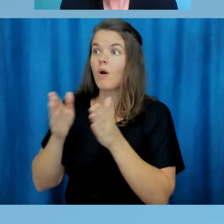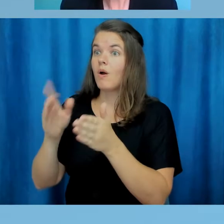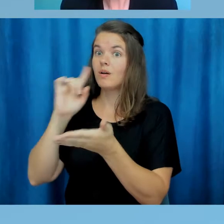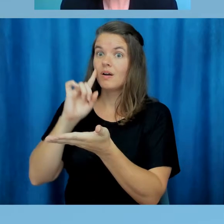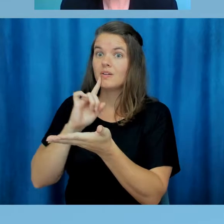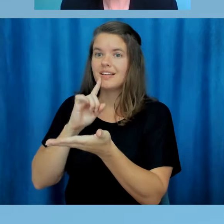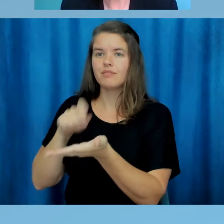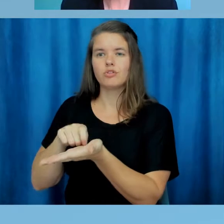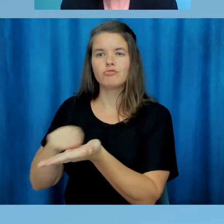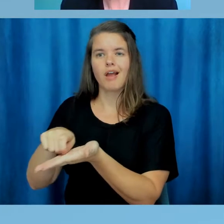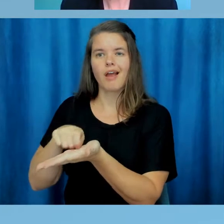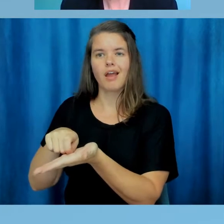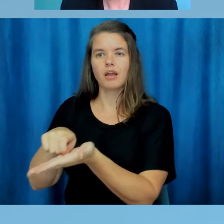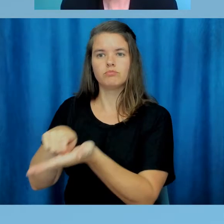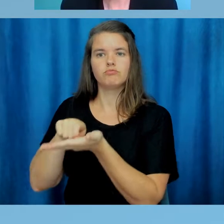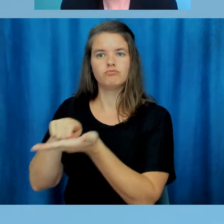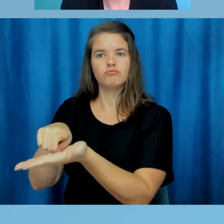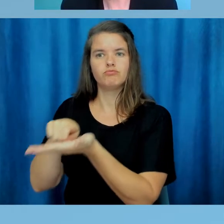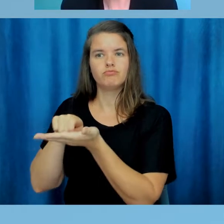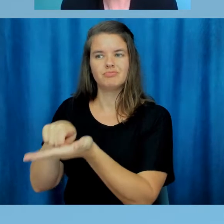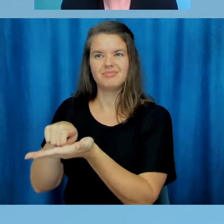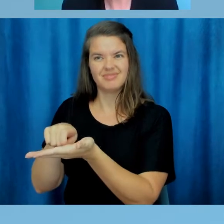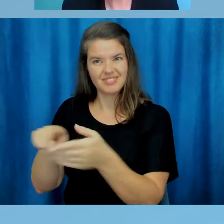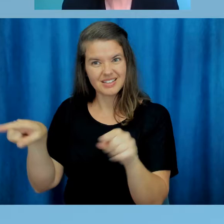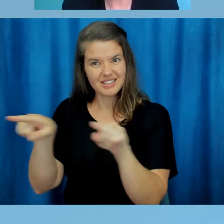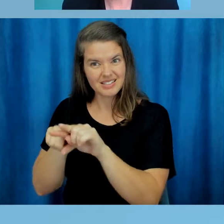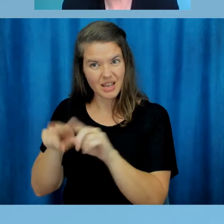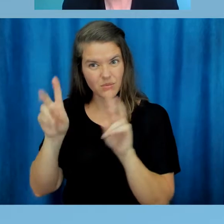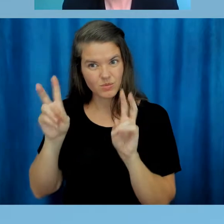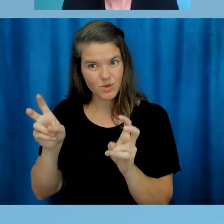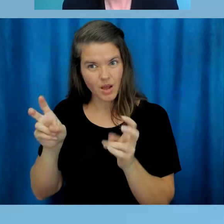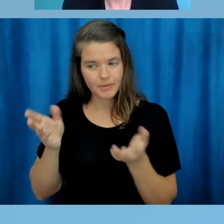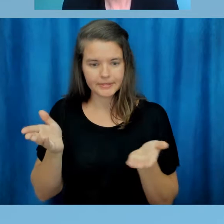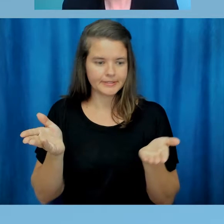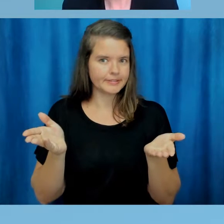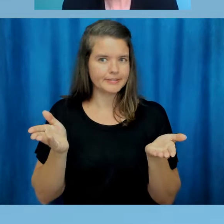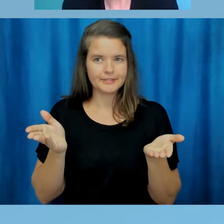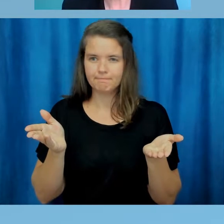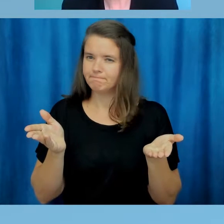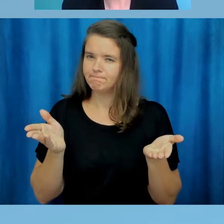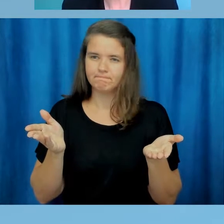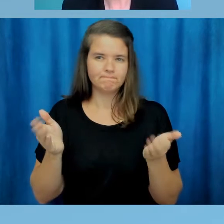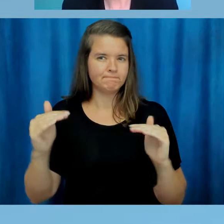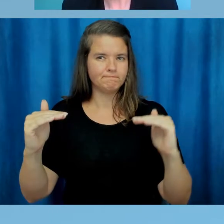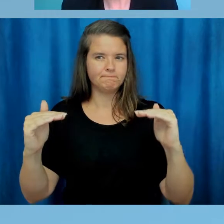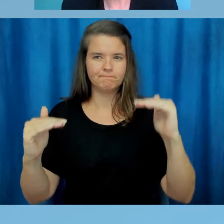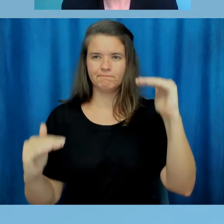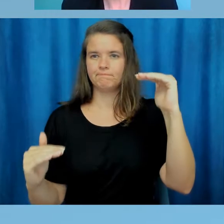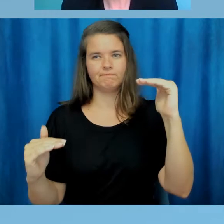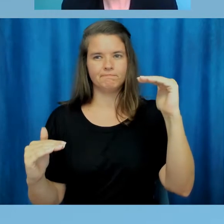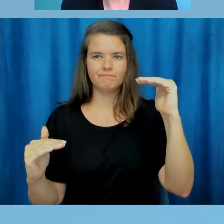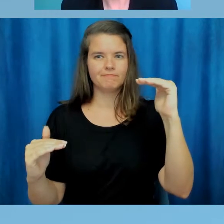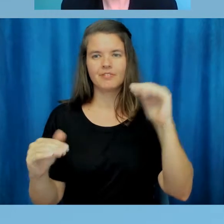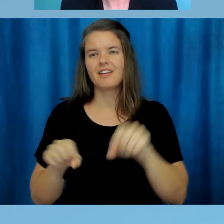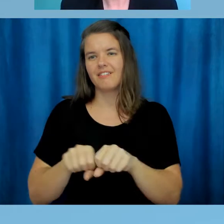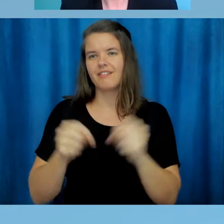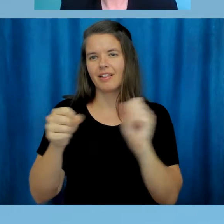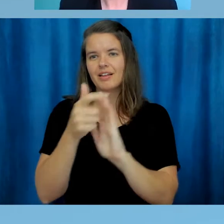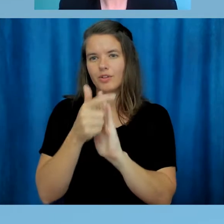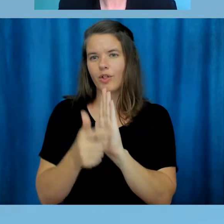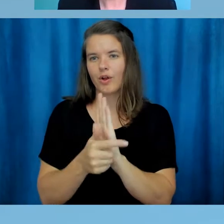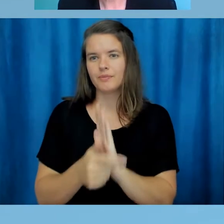use written notes with a deaf patient about the same matter would very likely be a violation of the